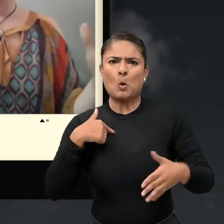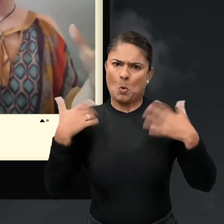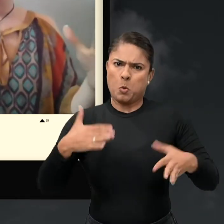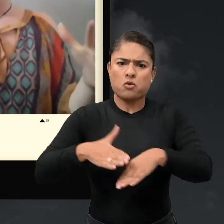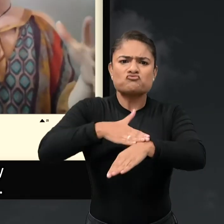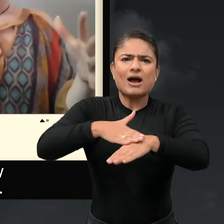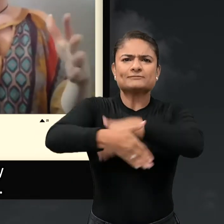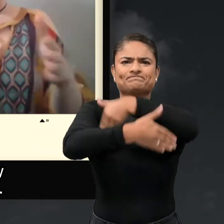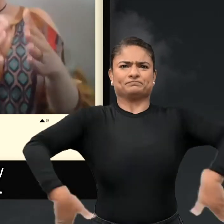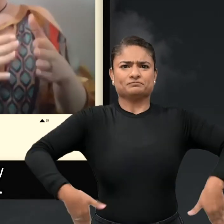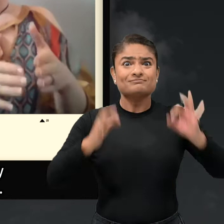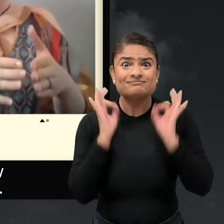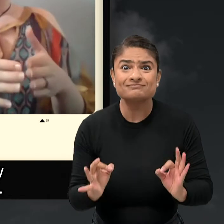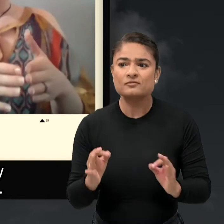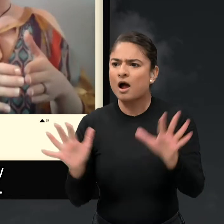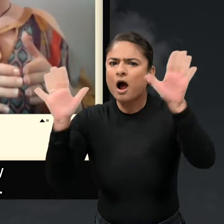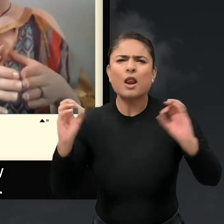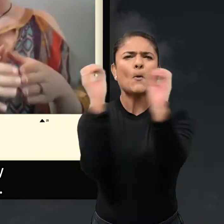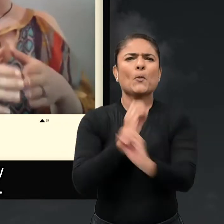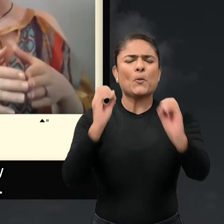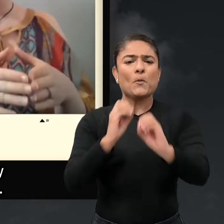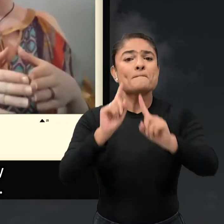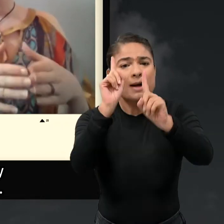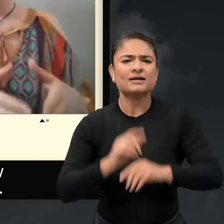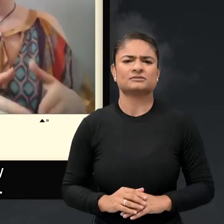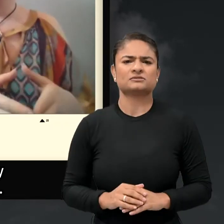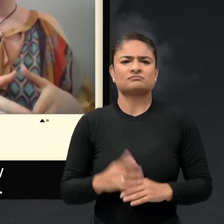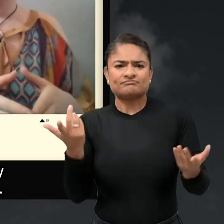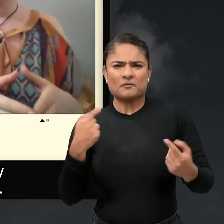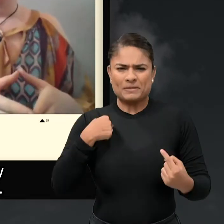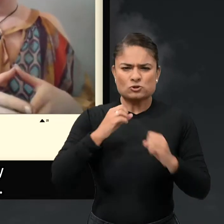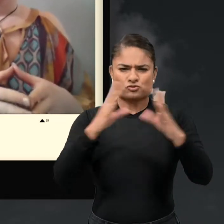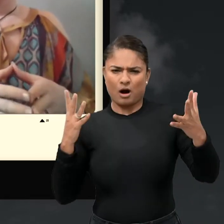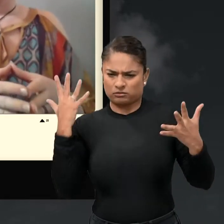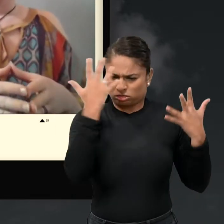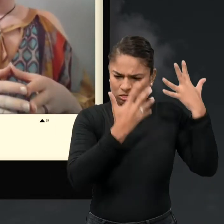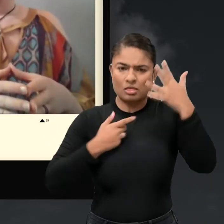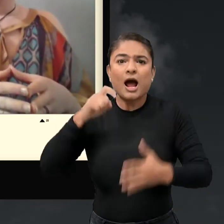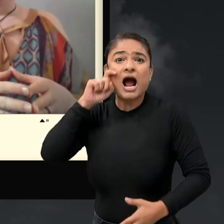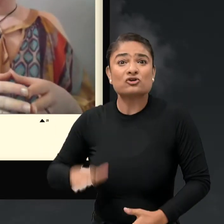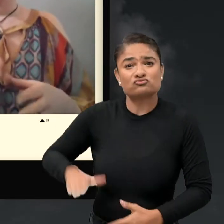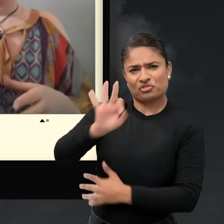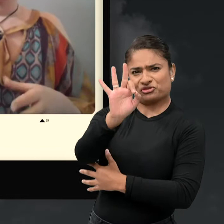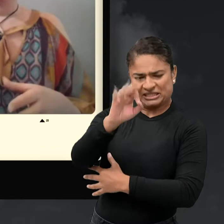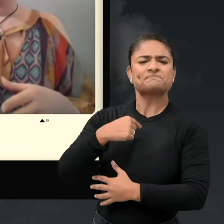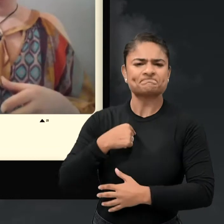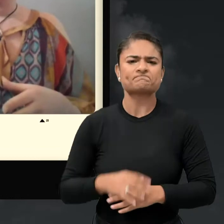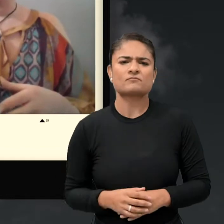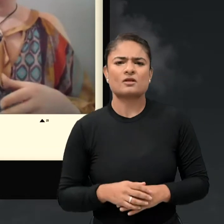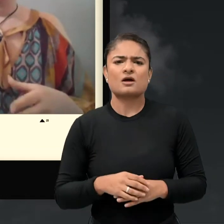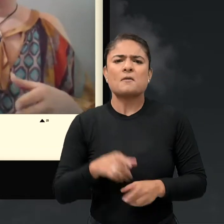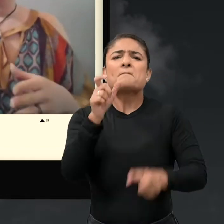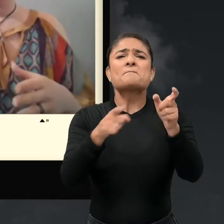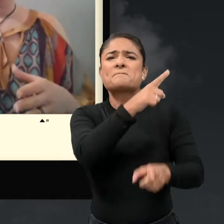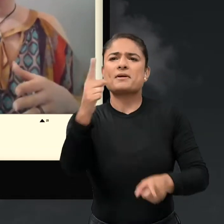neutral. And so I think that's where it really started. Since I was 3 years old, when some random